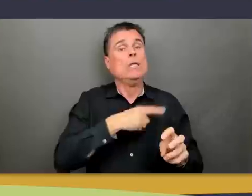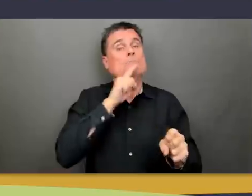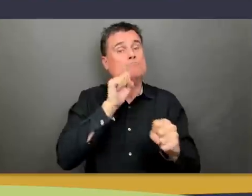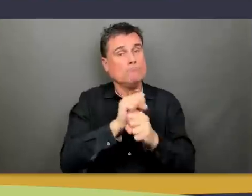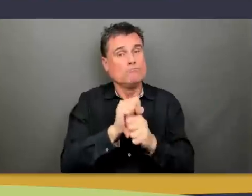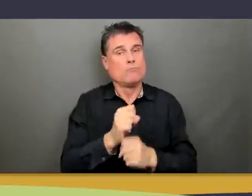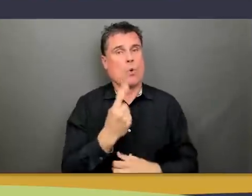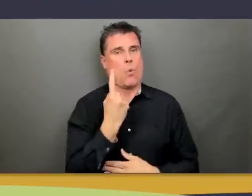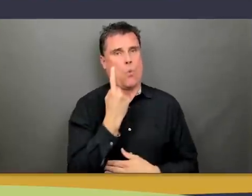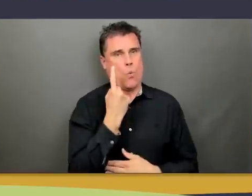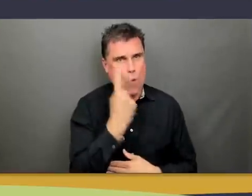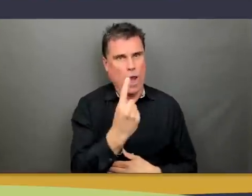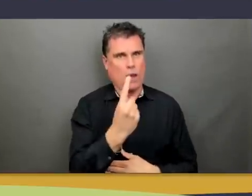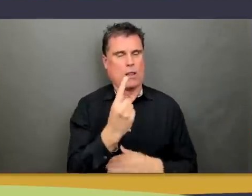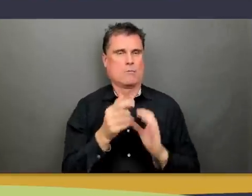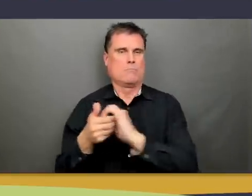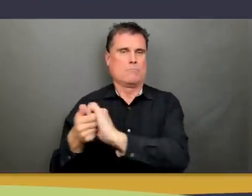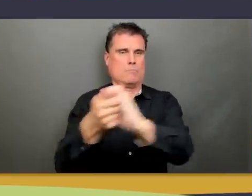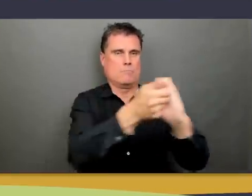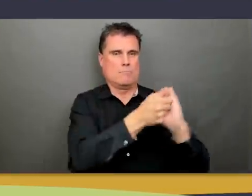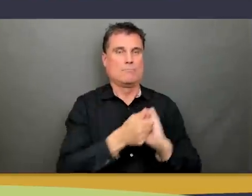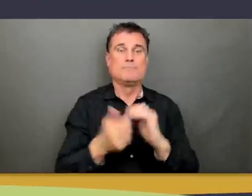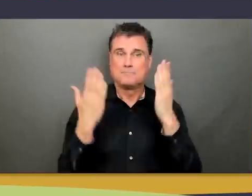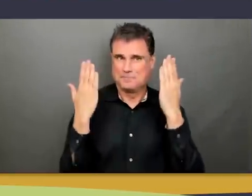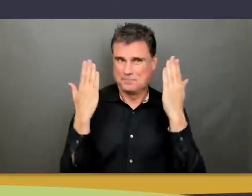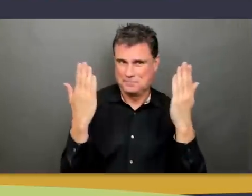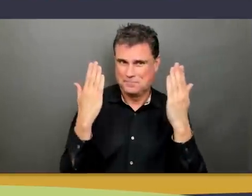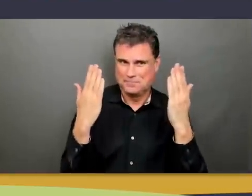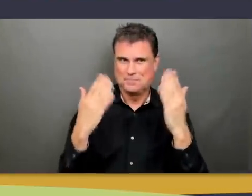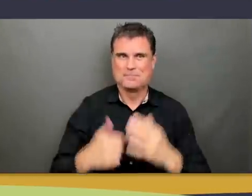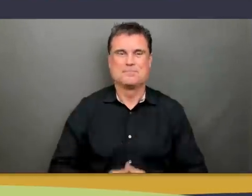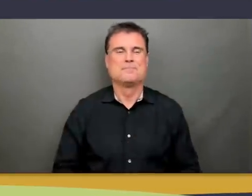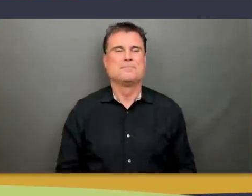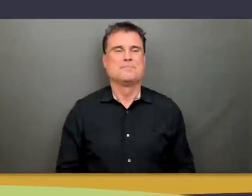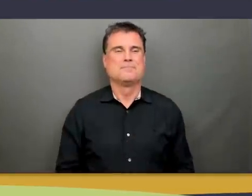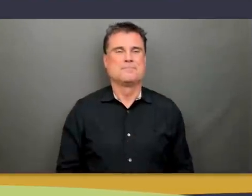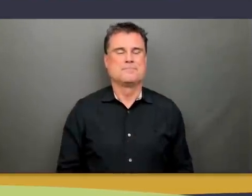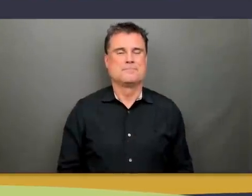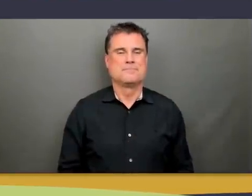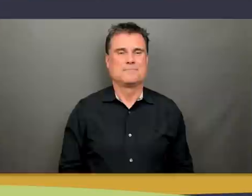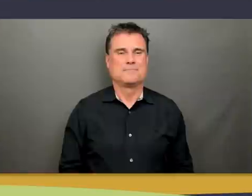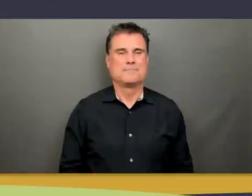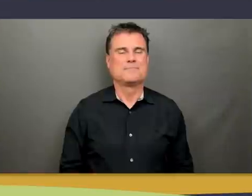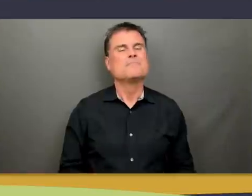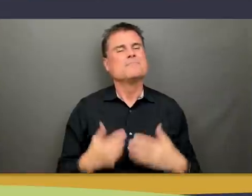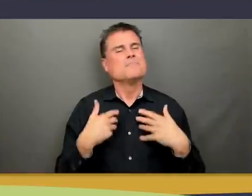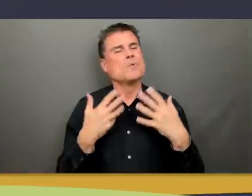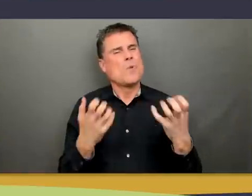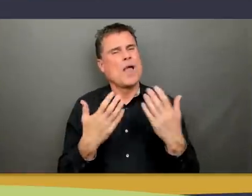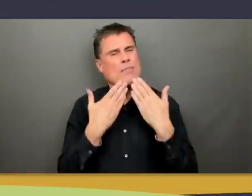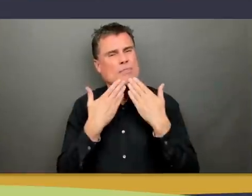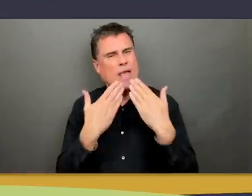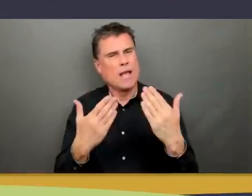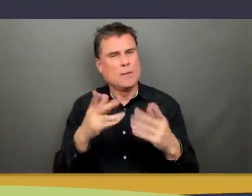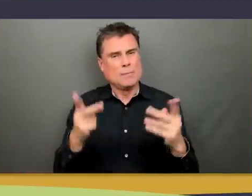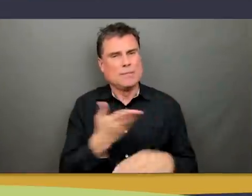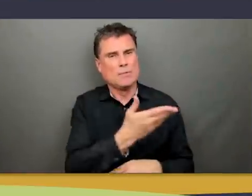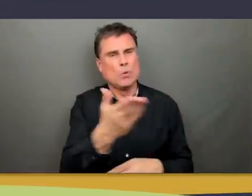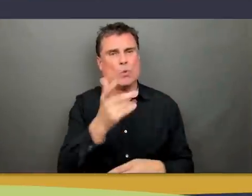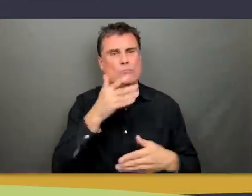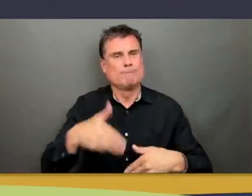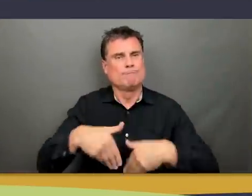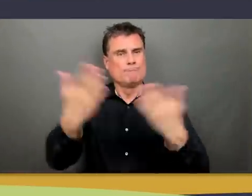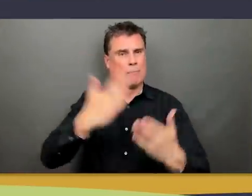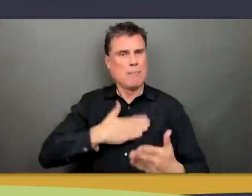special acknowledgement to thank the people who put my name forward for this award, because I've never received